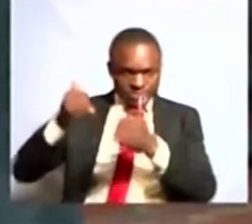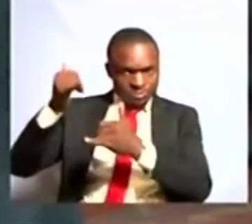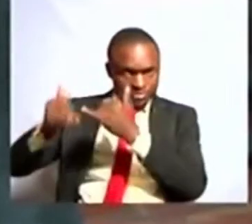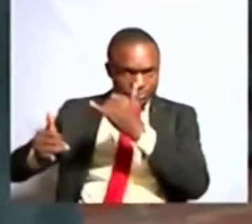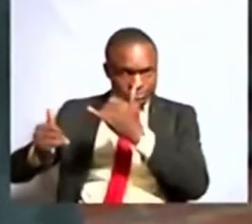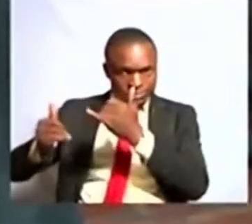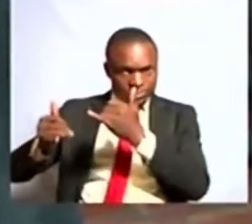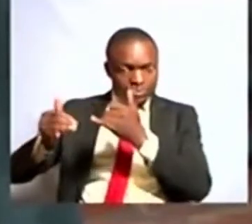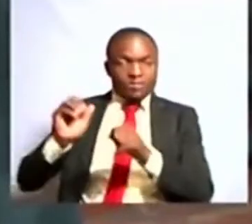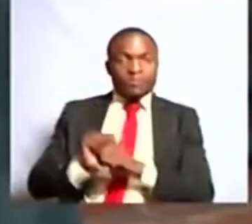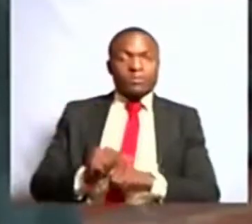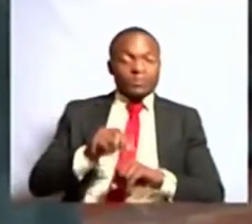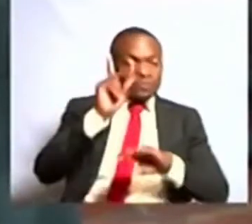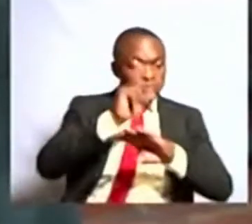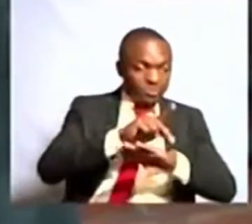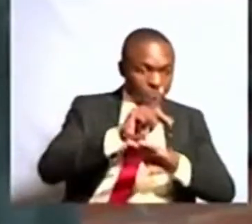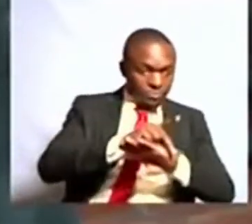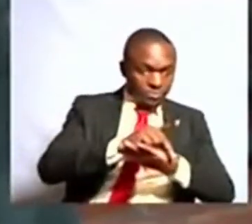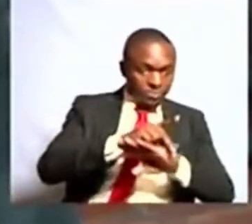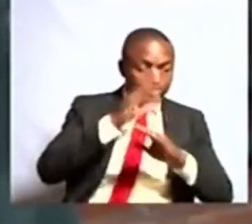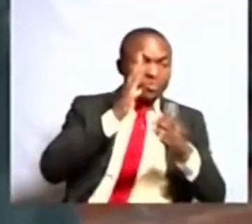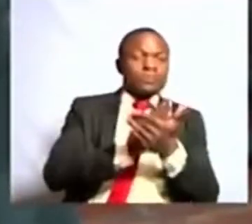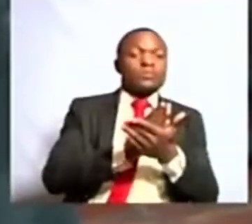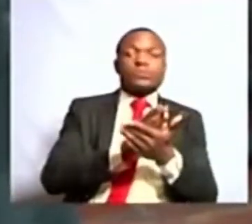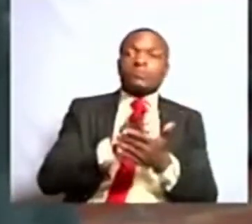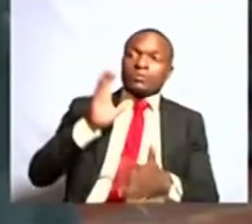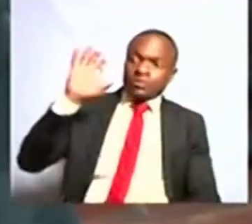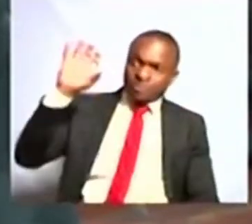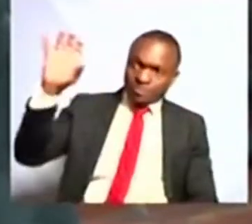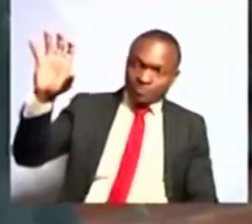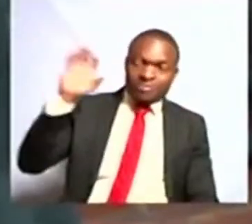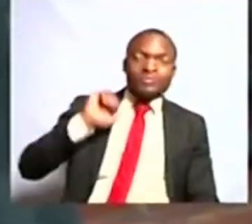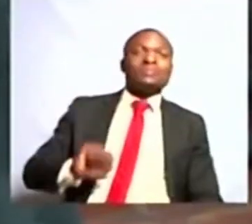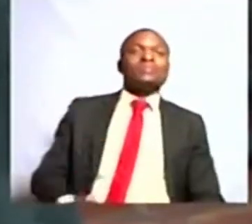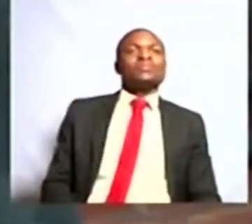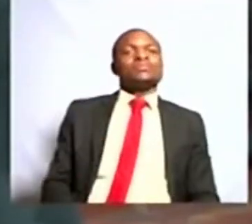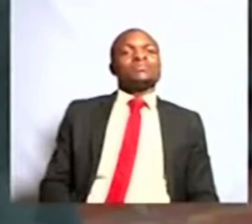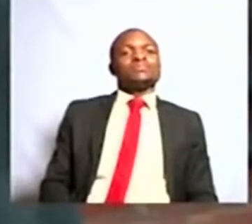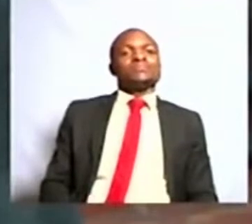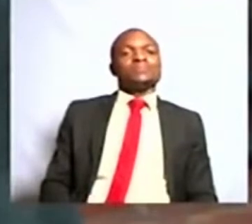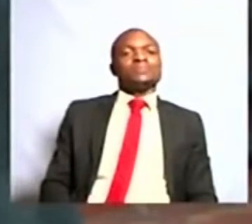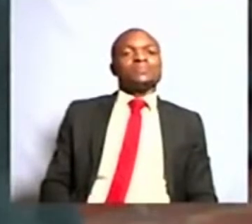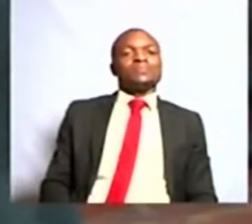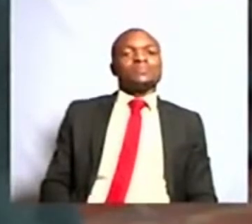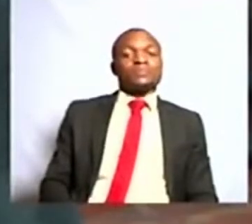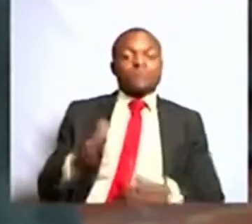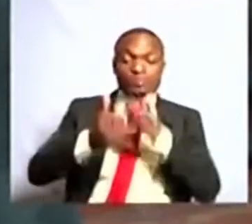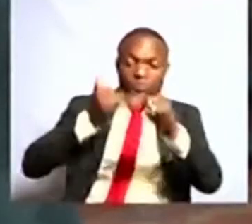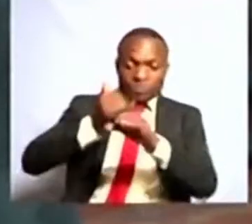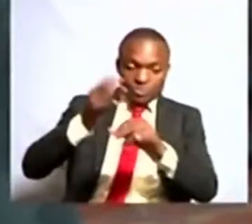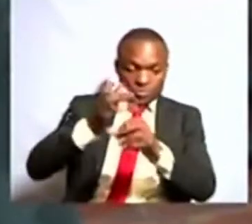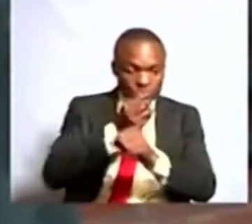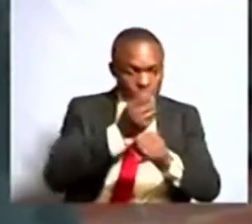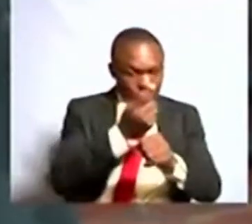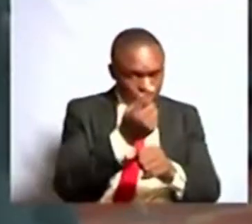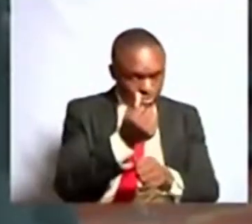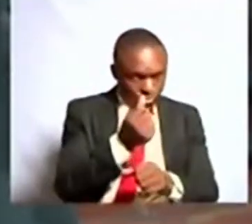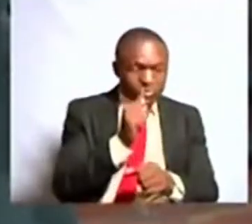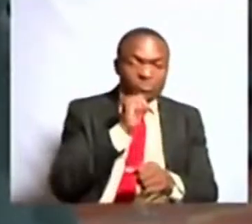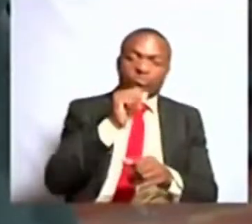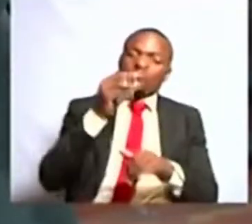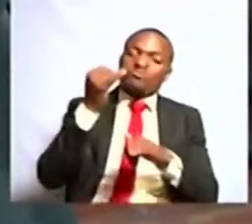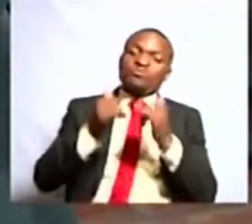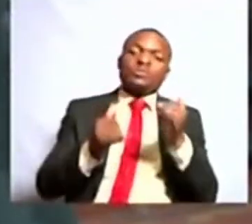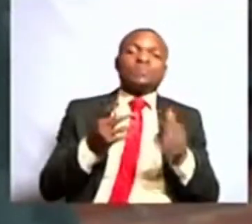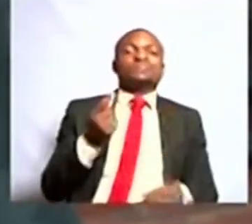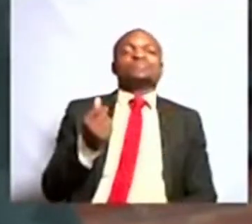the projects that are stored in the province. And the year we got this money, we didn't finish this